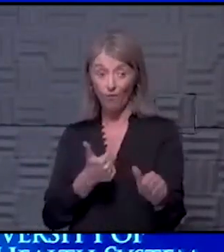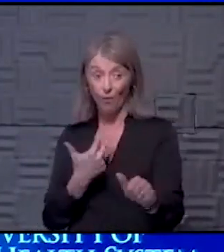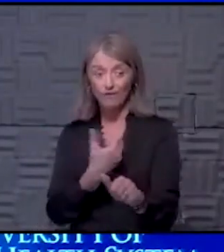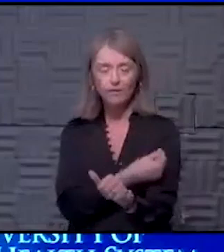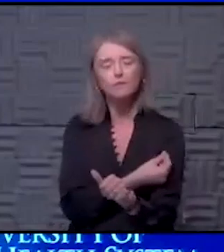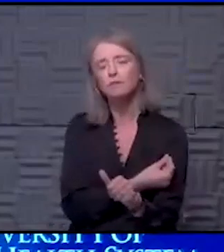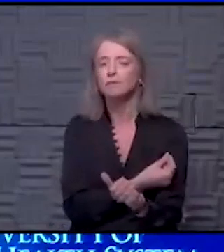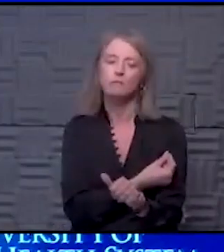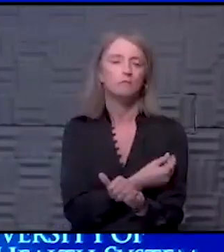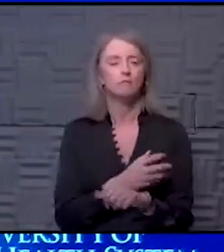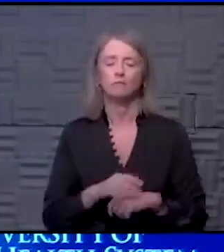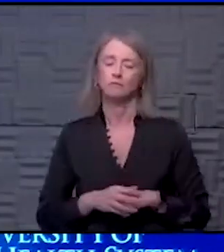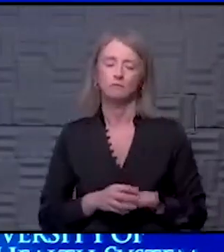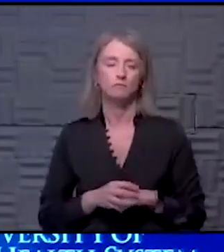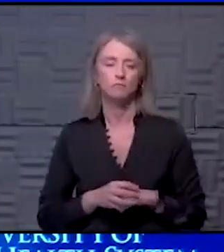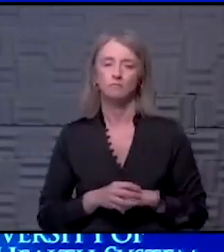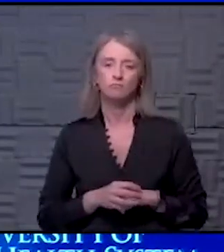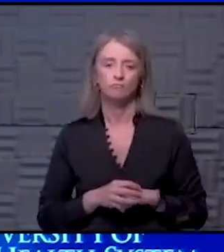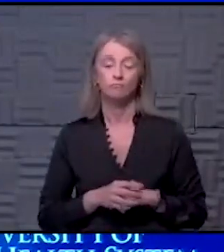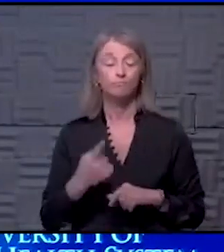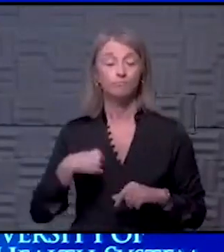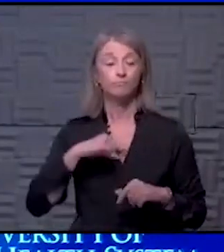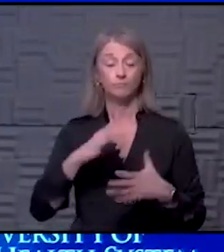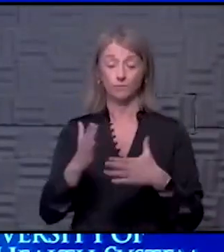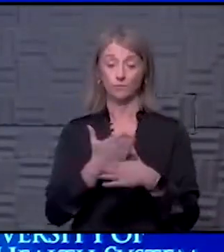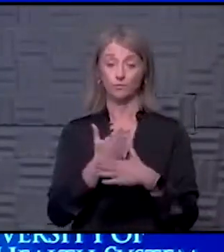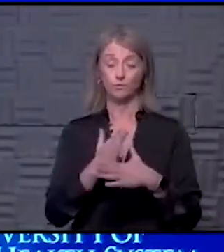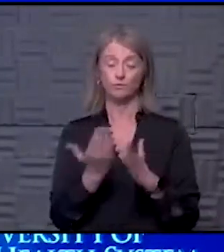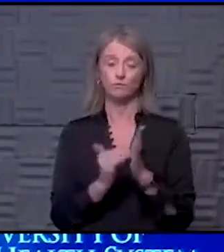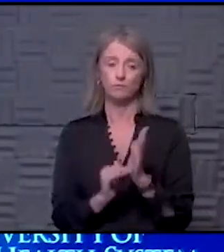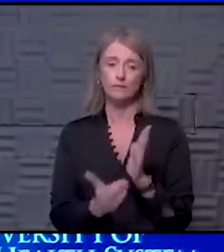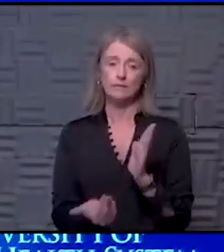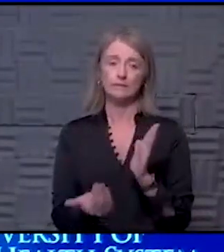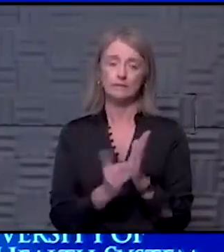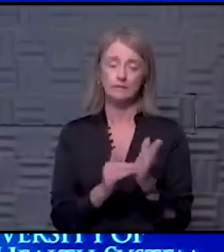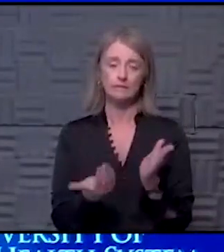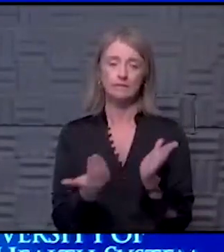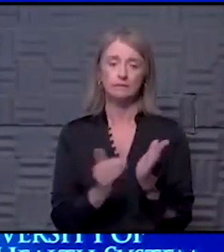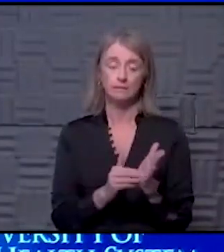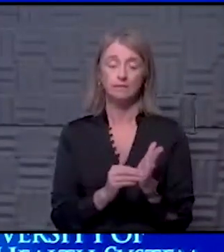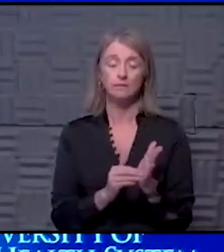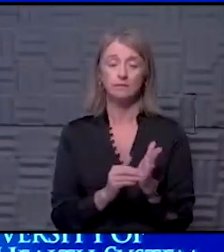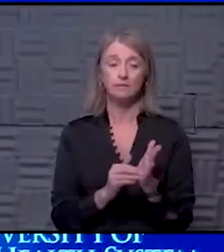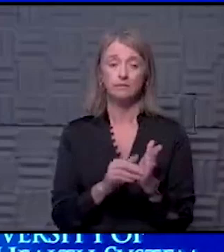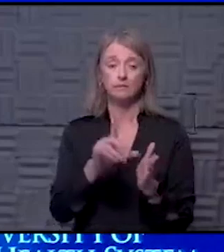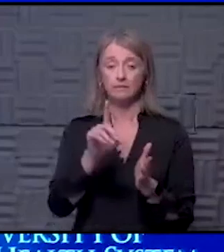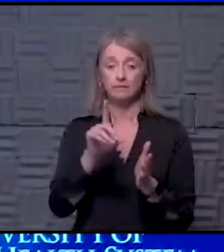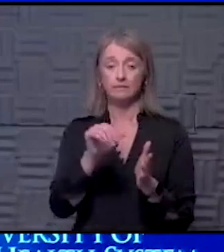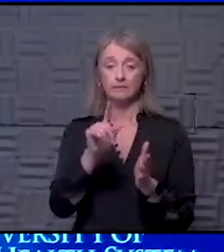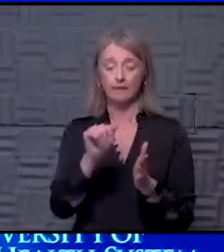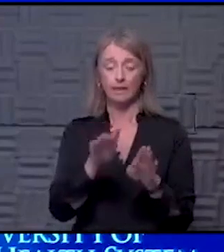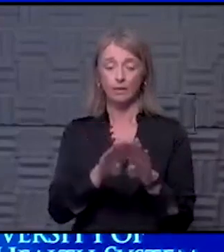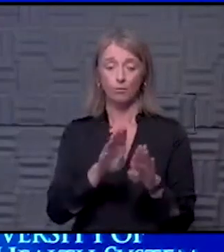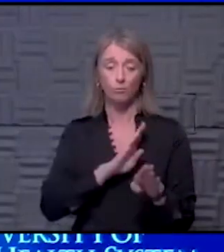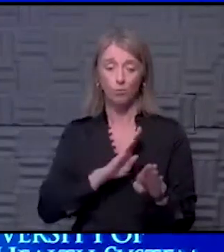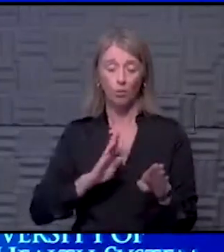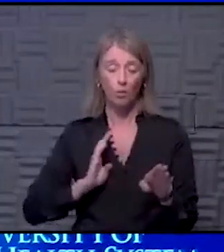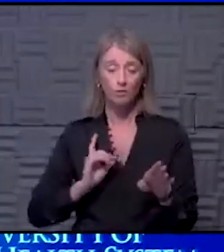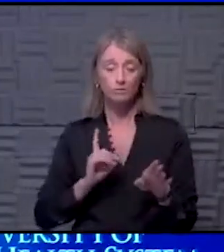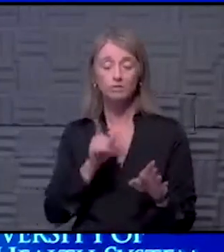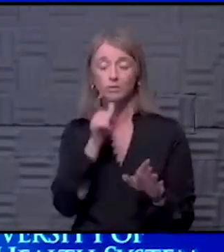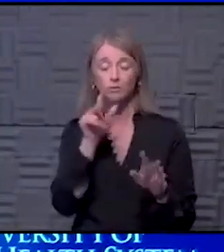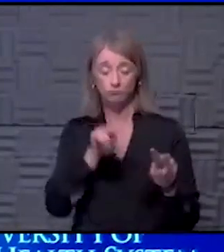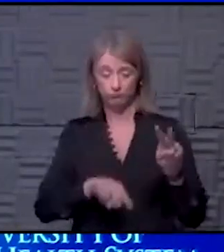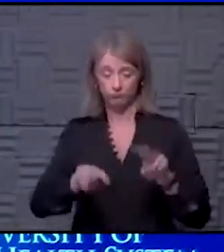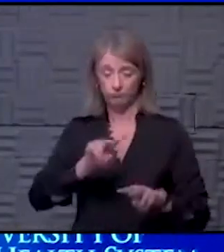your vaccine. I think as we've shared here repeatedly, there are data safety monitoring boards looking at all of